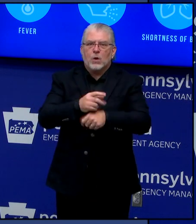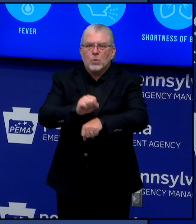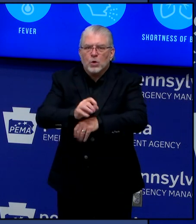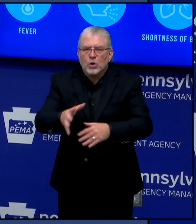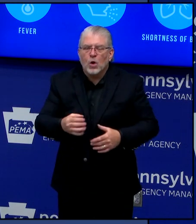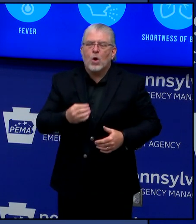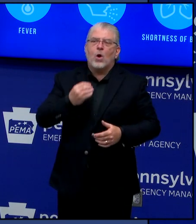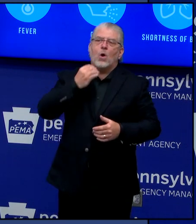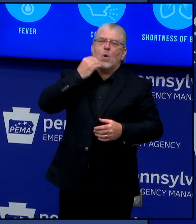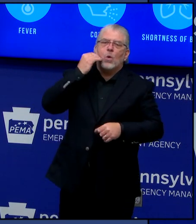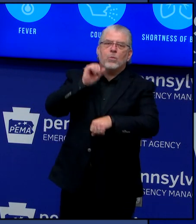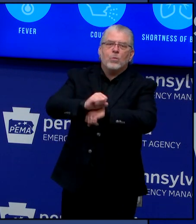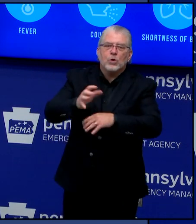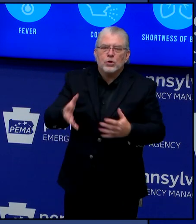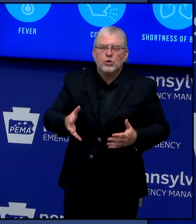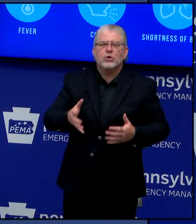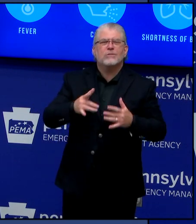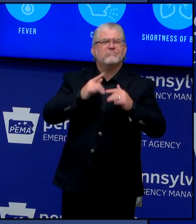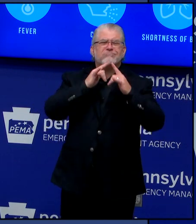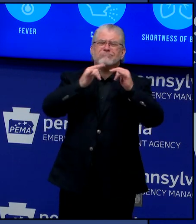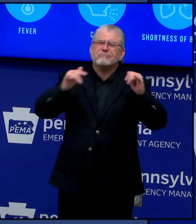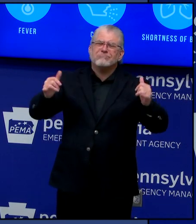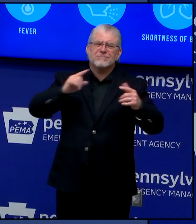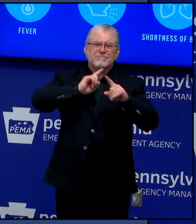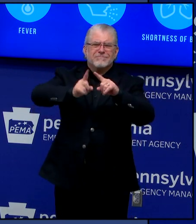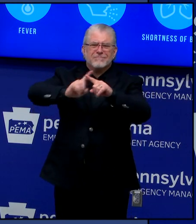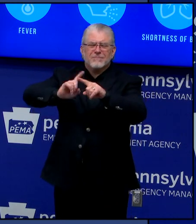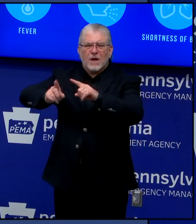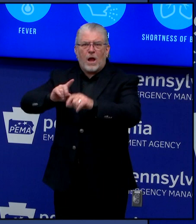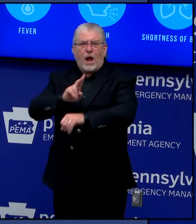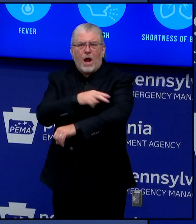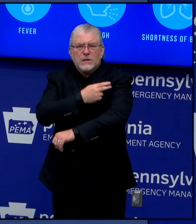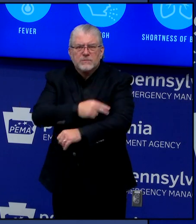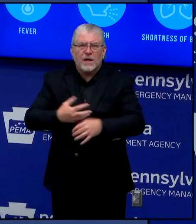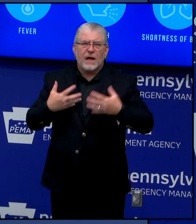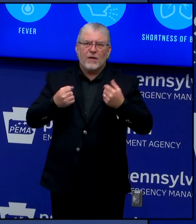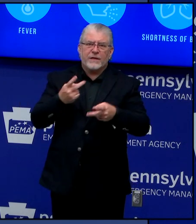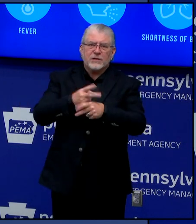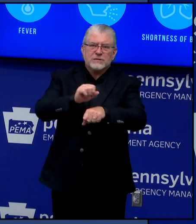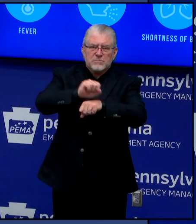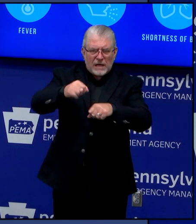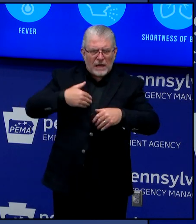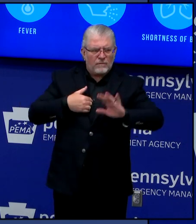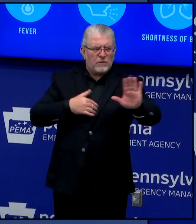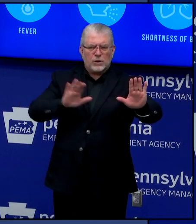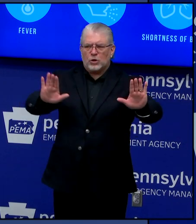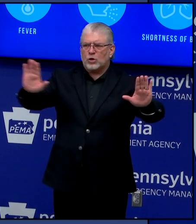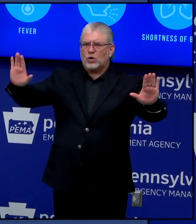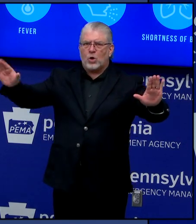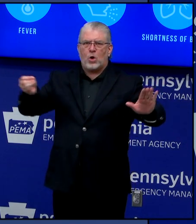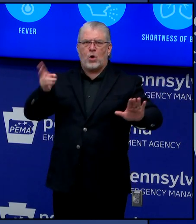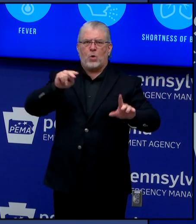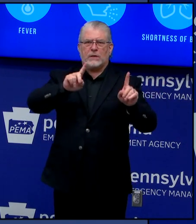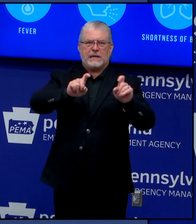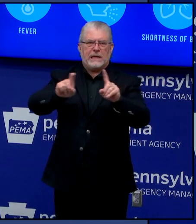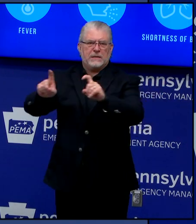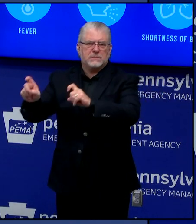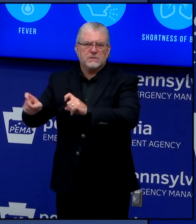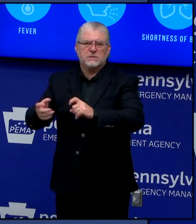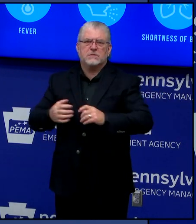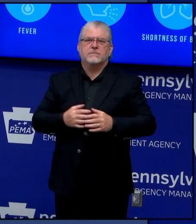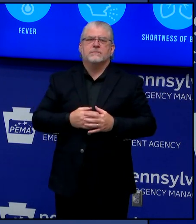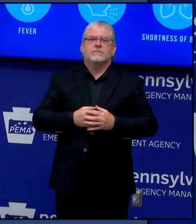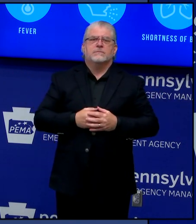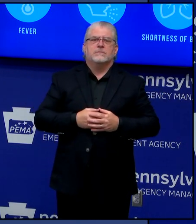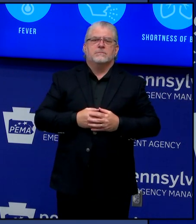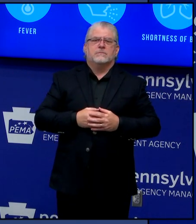cetera. But then actually hospitals and health systems are doing the majority of testing in the state. They are either performing those laboratory